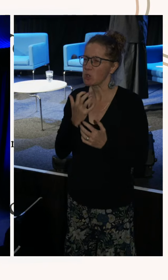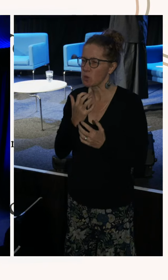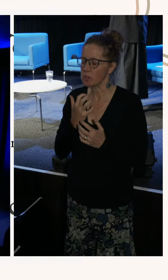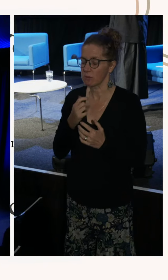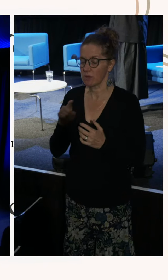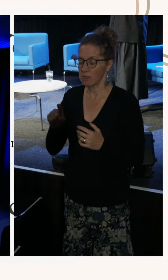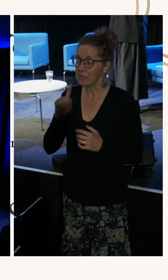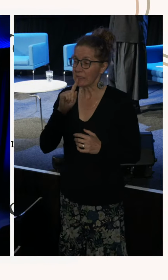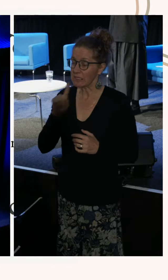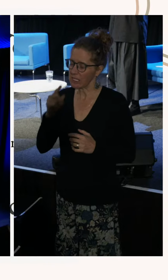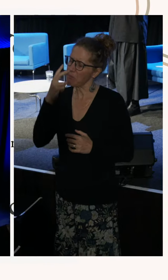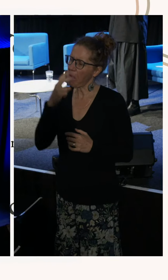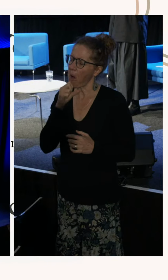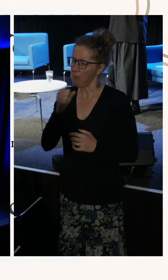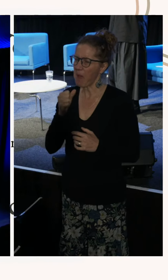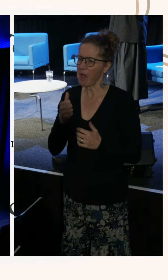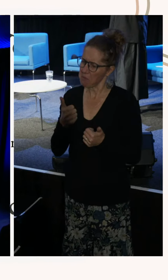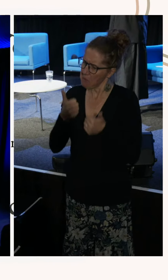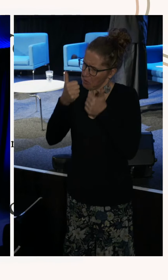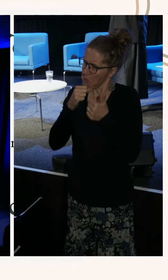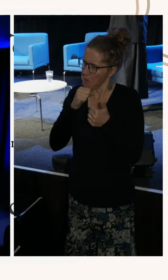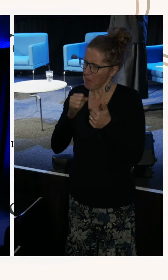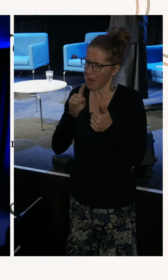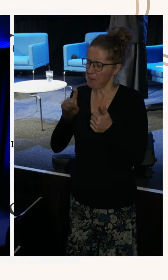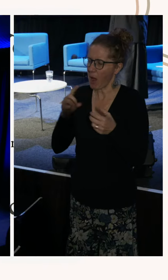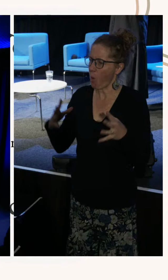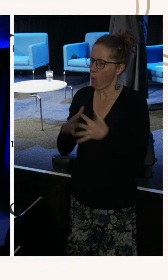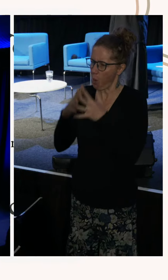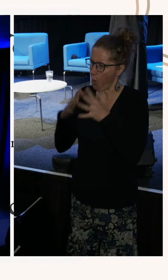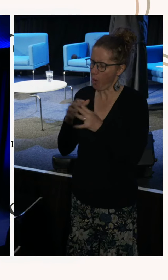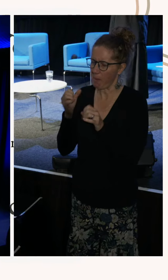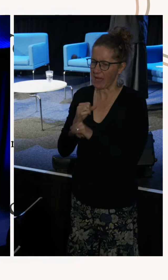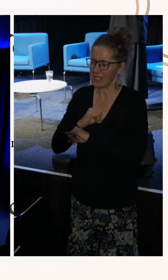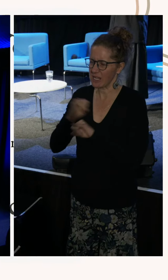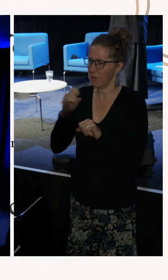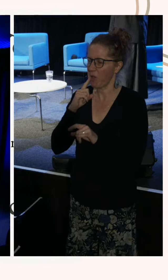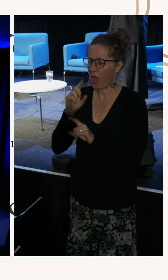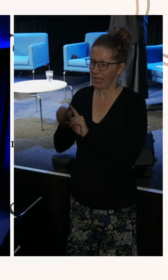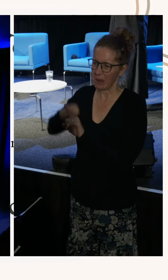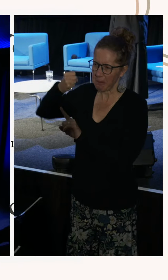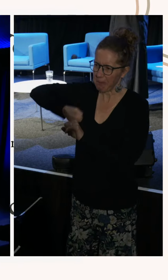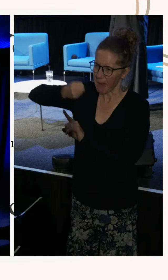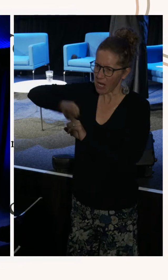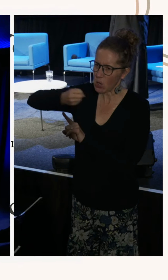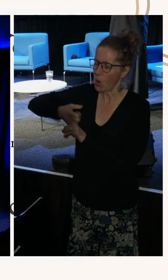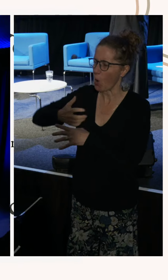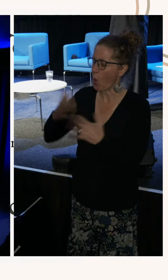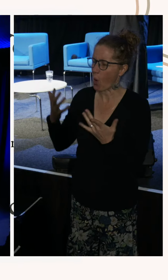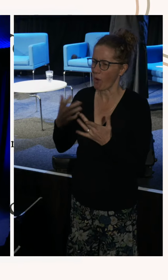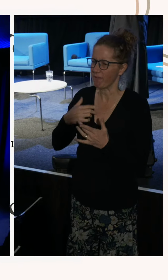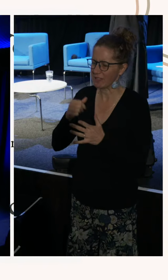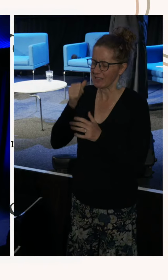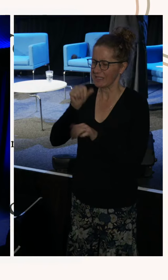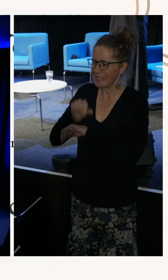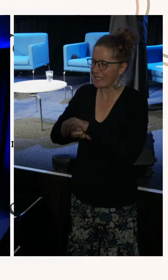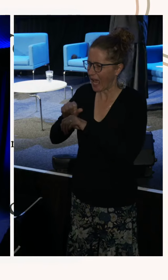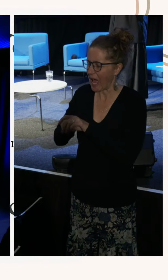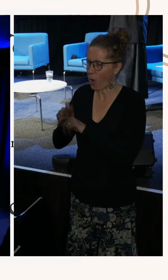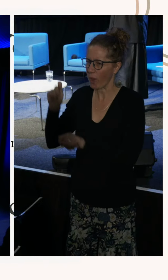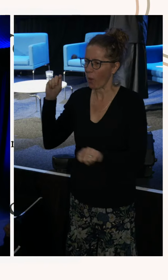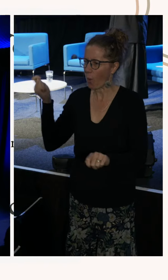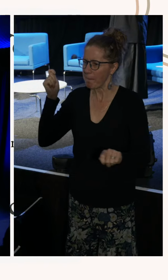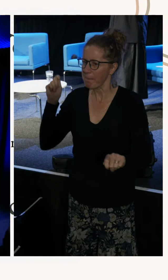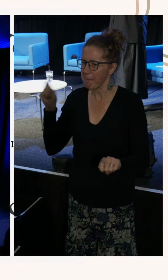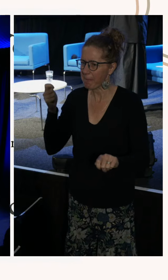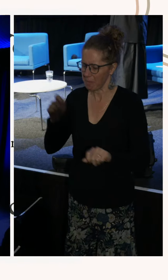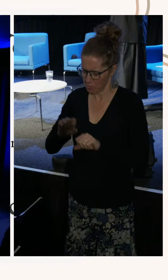but the war turned him strange and he did dreadful things, like bashing her something terrible and scarring her for life with his stock whip,